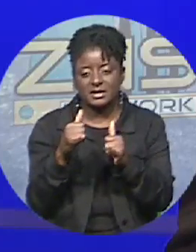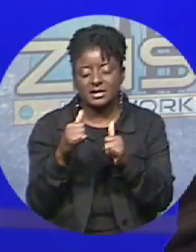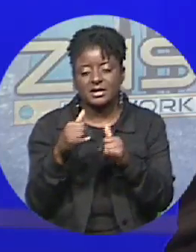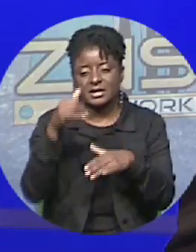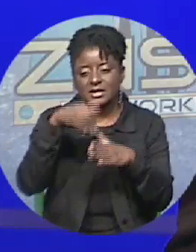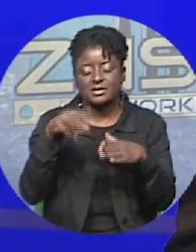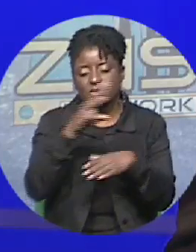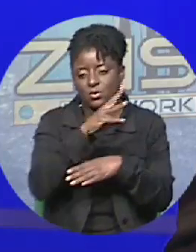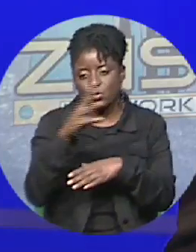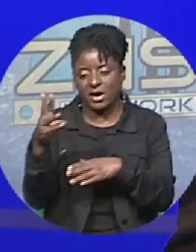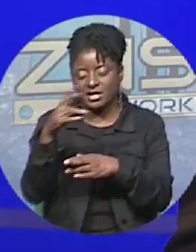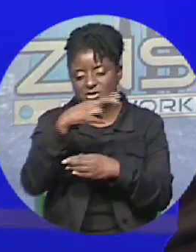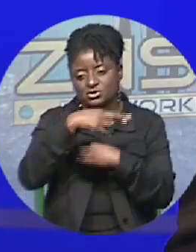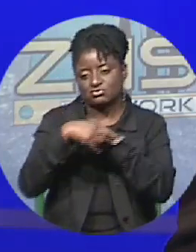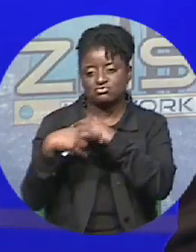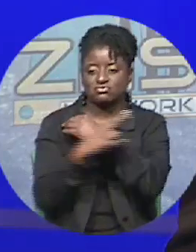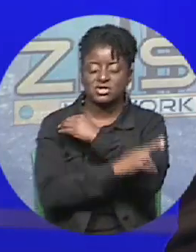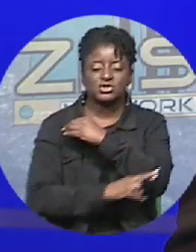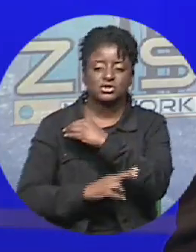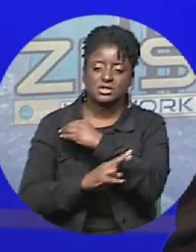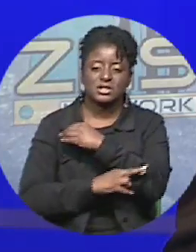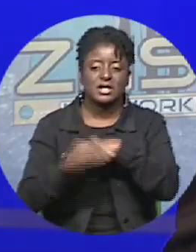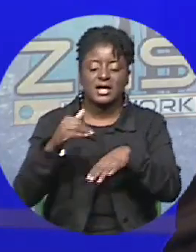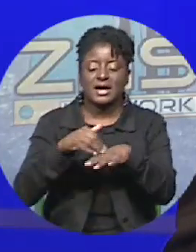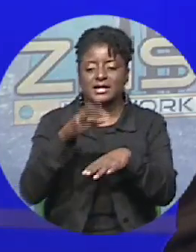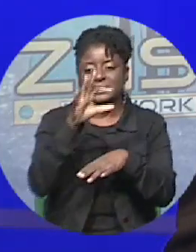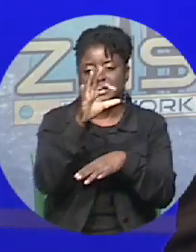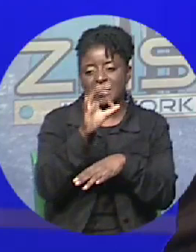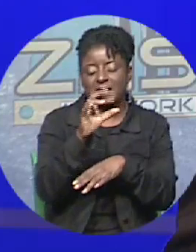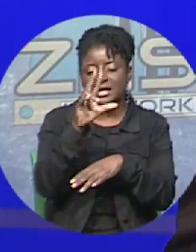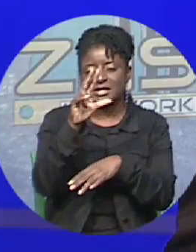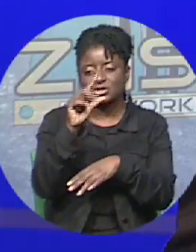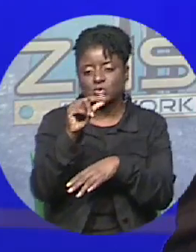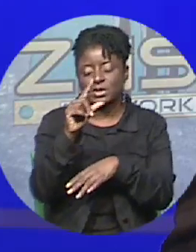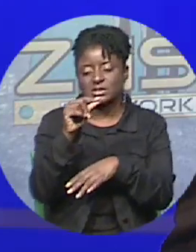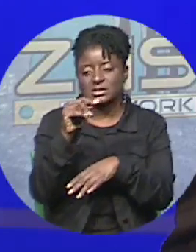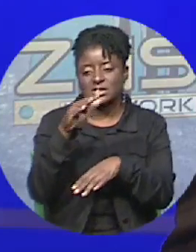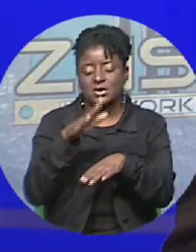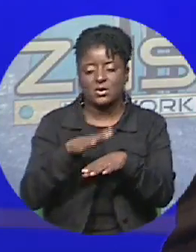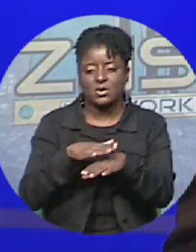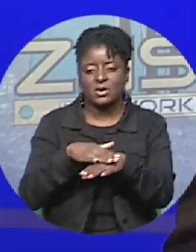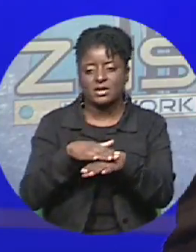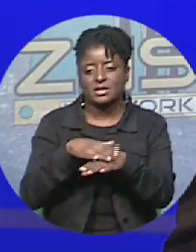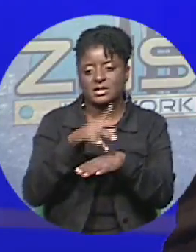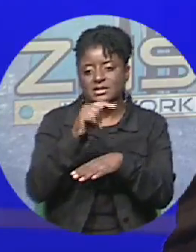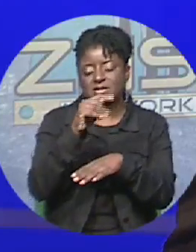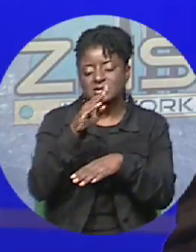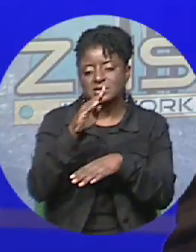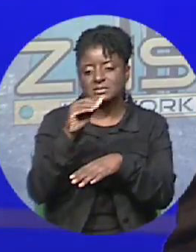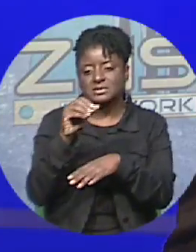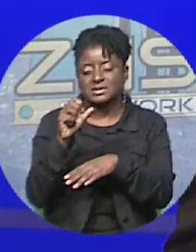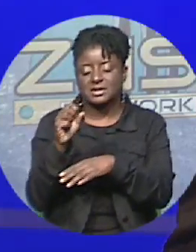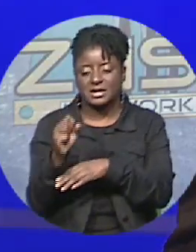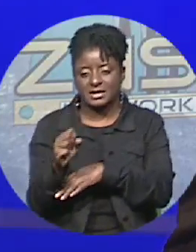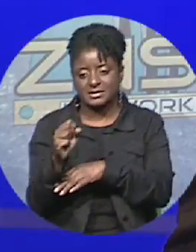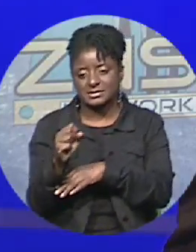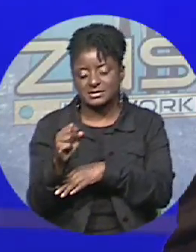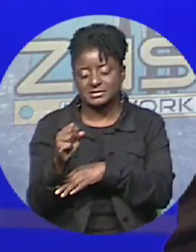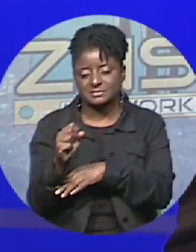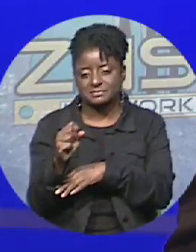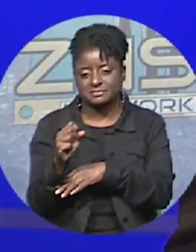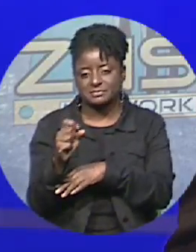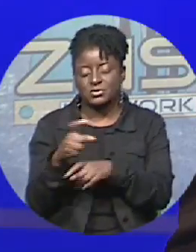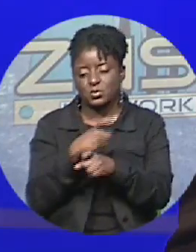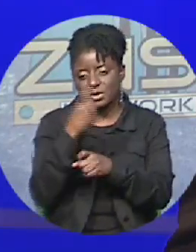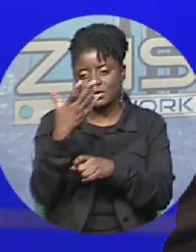Regional at 9:20 on TBS. The winner there faces the winner between 8th-seeded Oregon and 9th-seeded Oklahoma